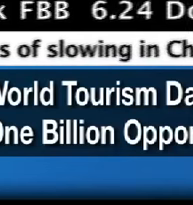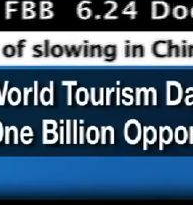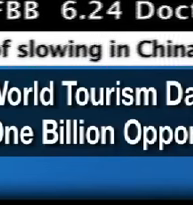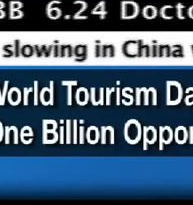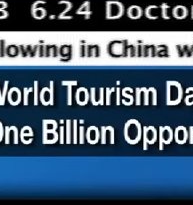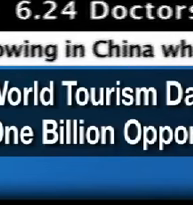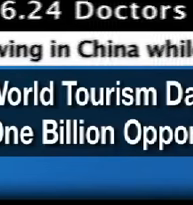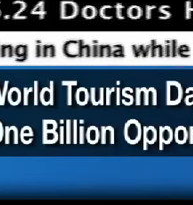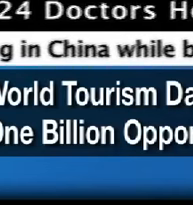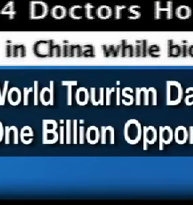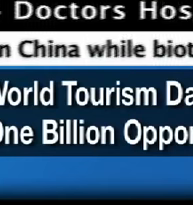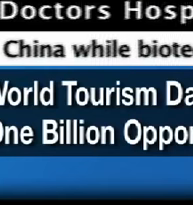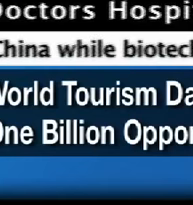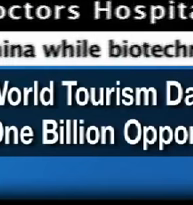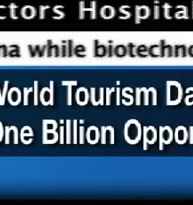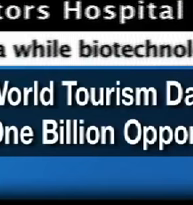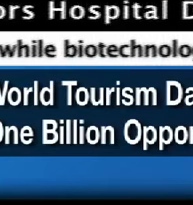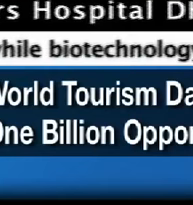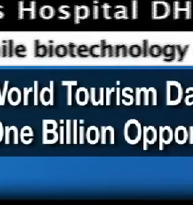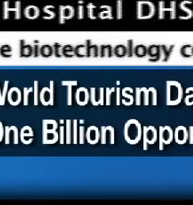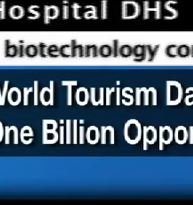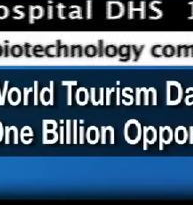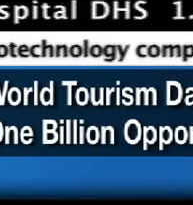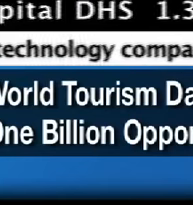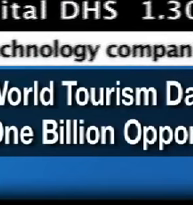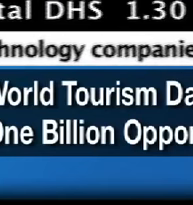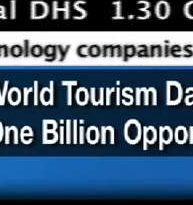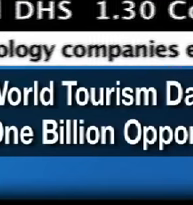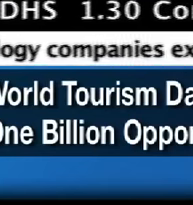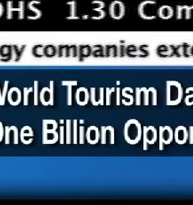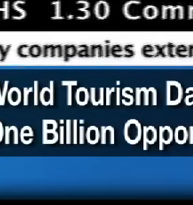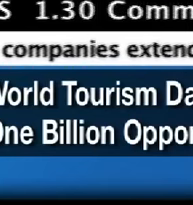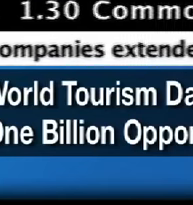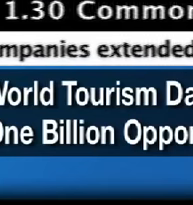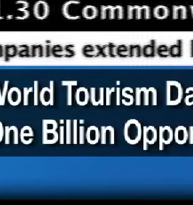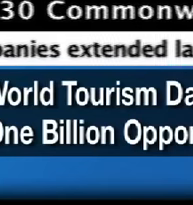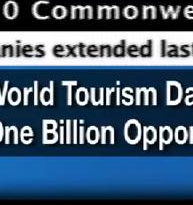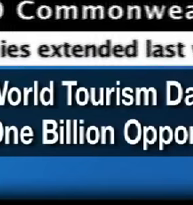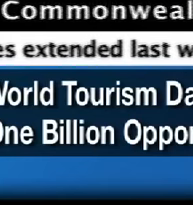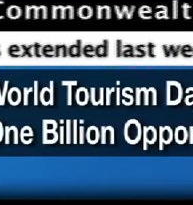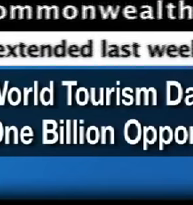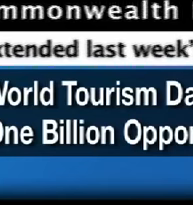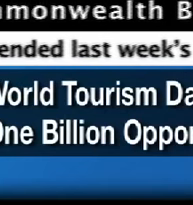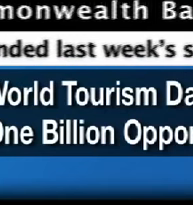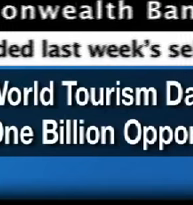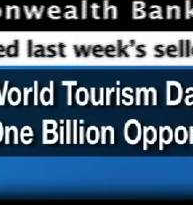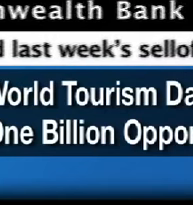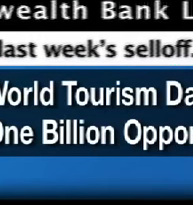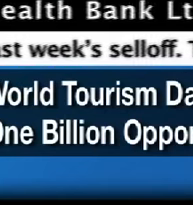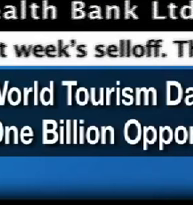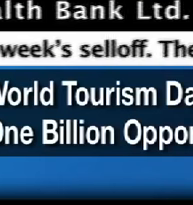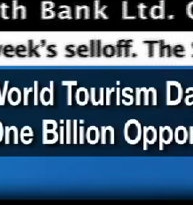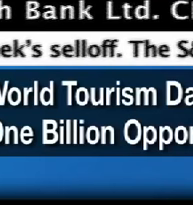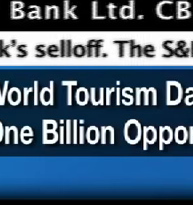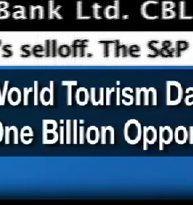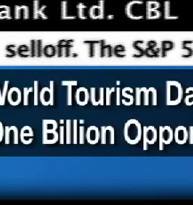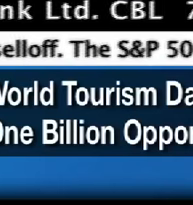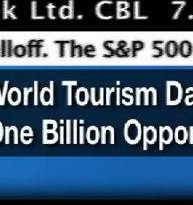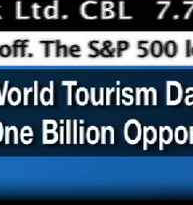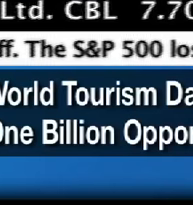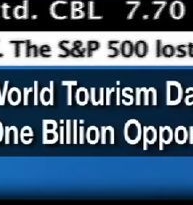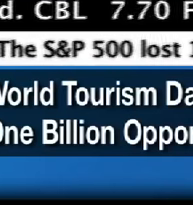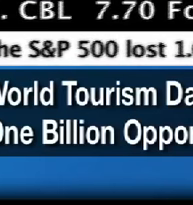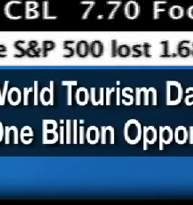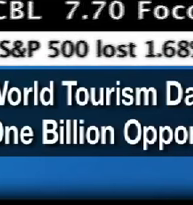people's business and the resilient and indomitable spirit of our people remains our greatest asset and the principal reason for our